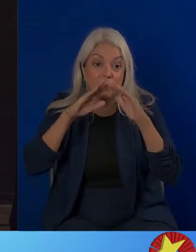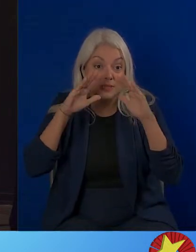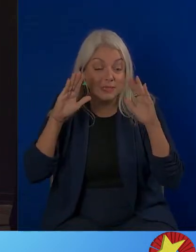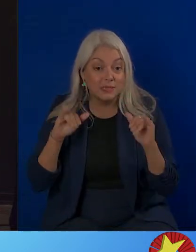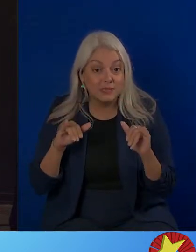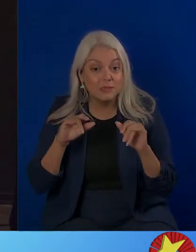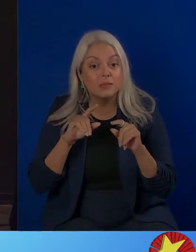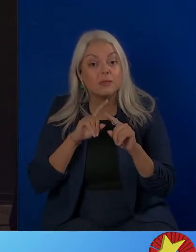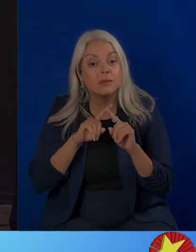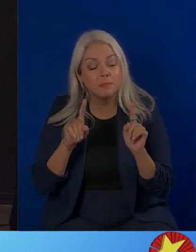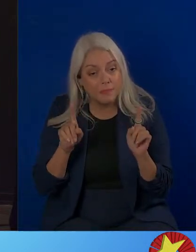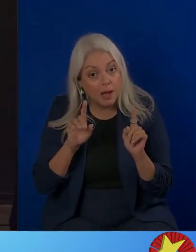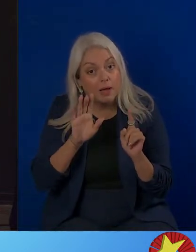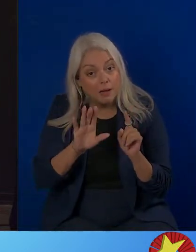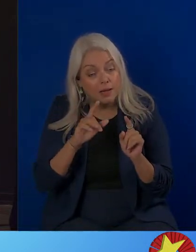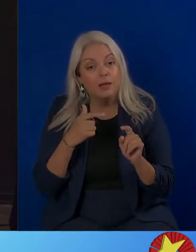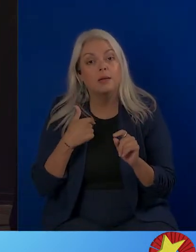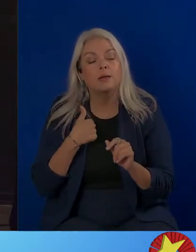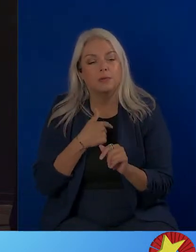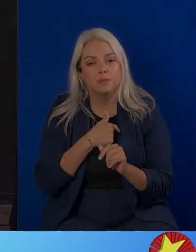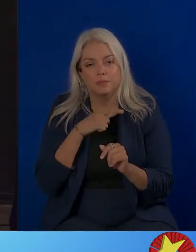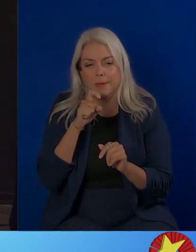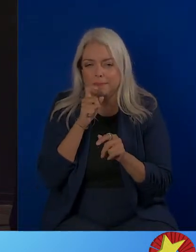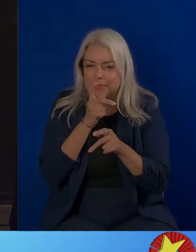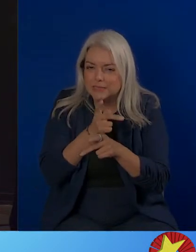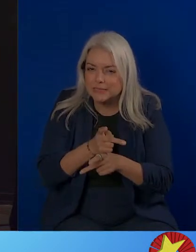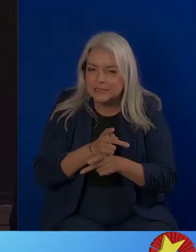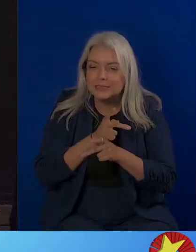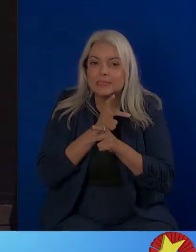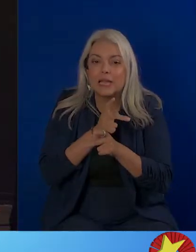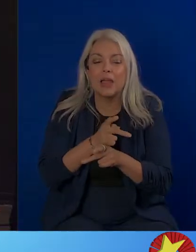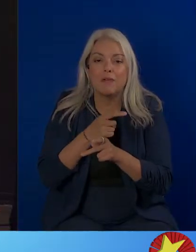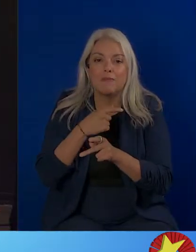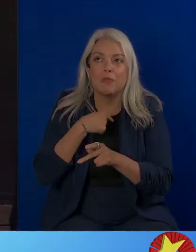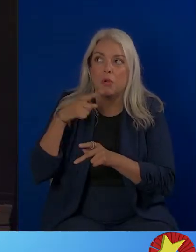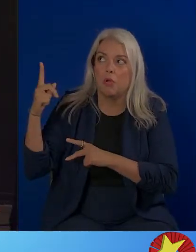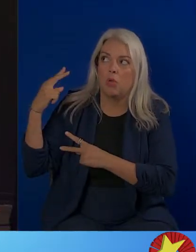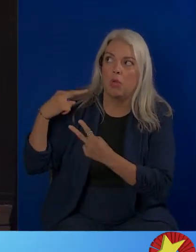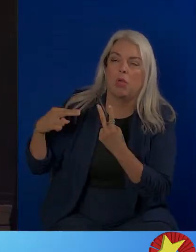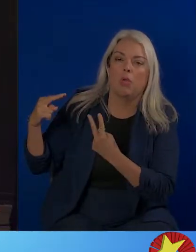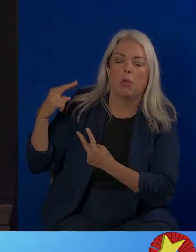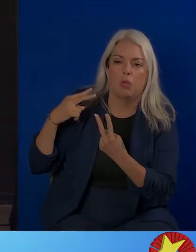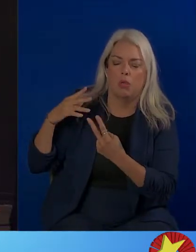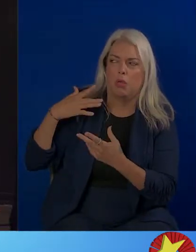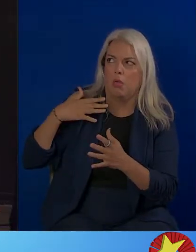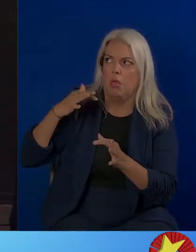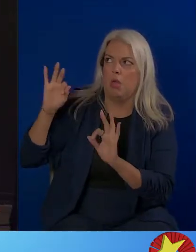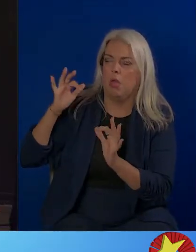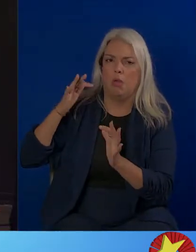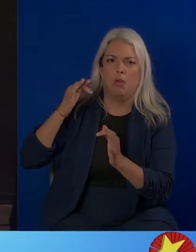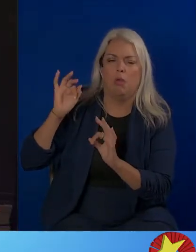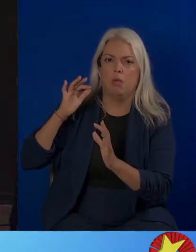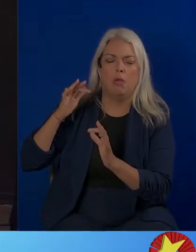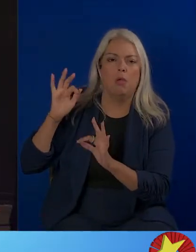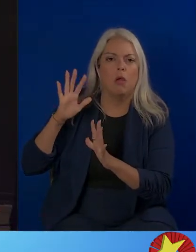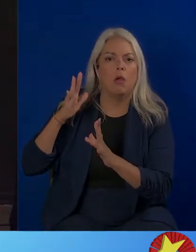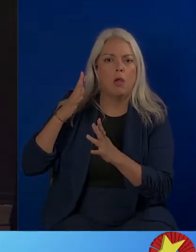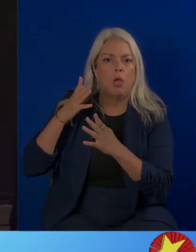But we have to be mindful and careful that we don't lose our focus.